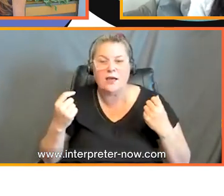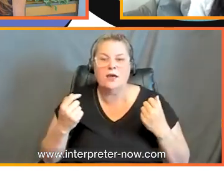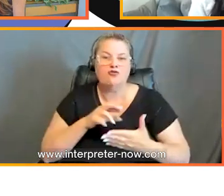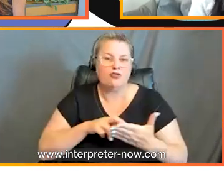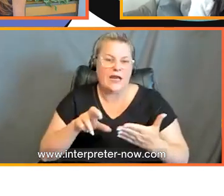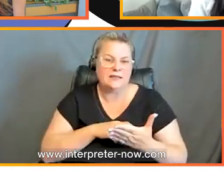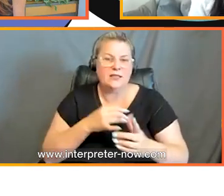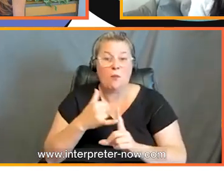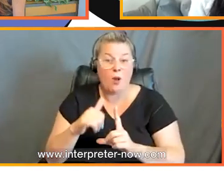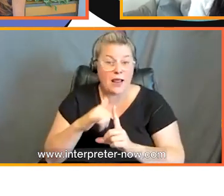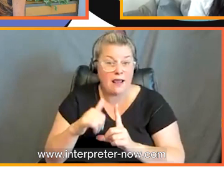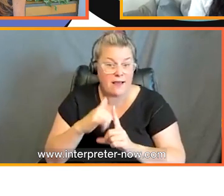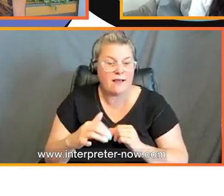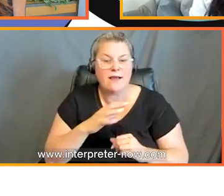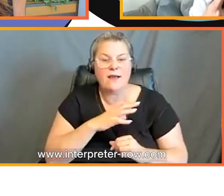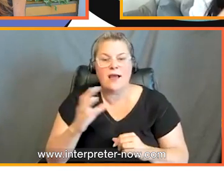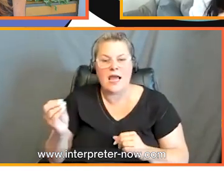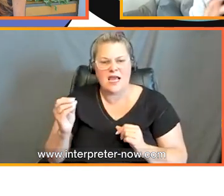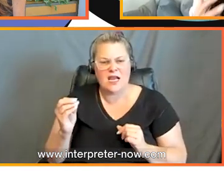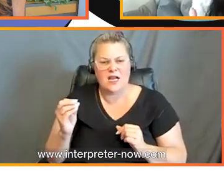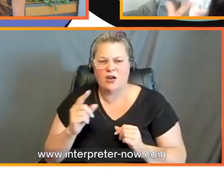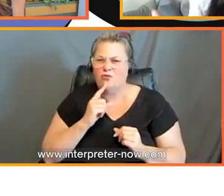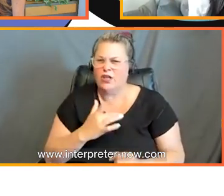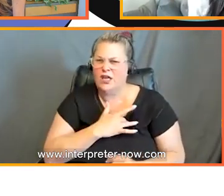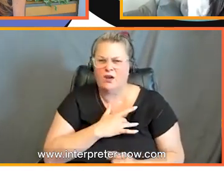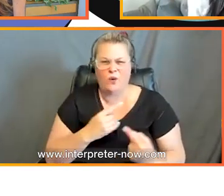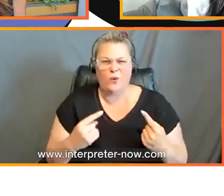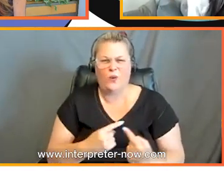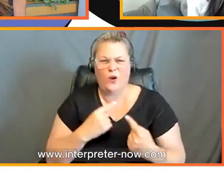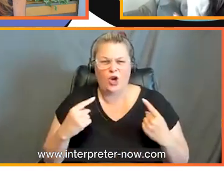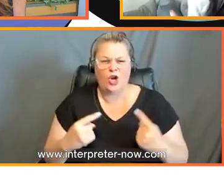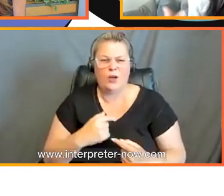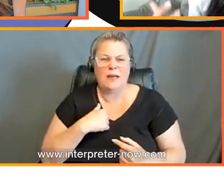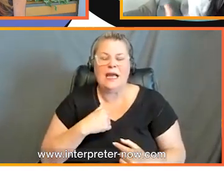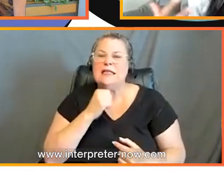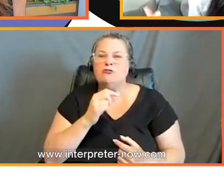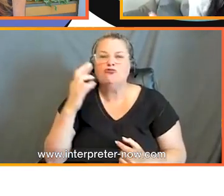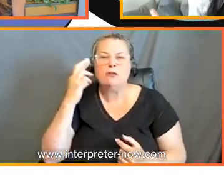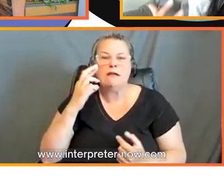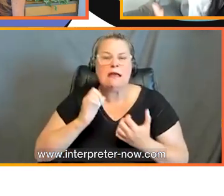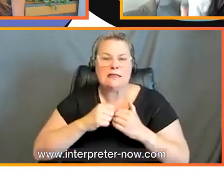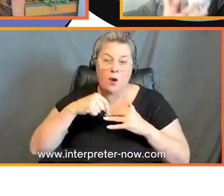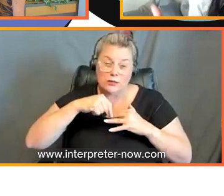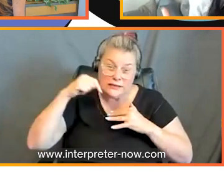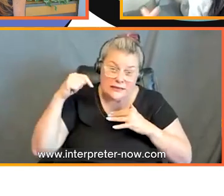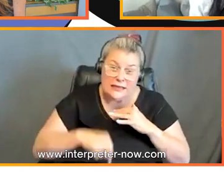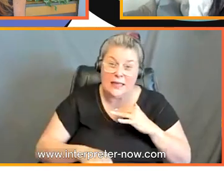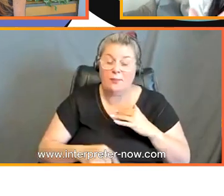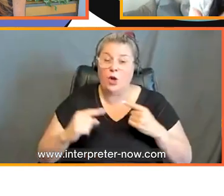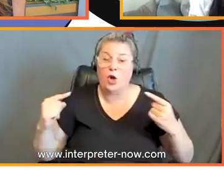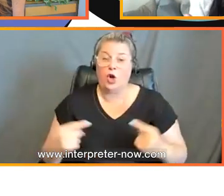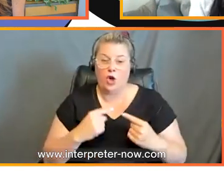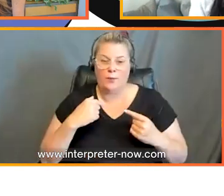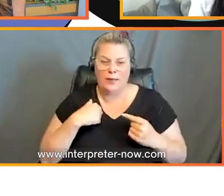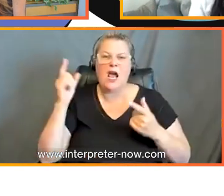it really hurt me. And I didn't realize how deeply it hurt me until I started to do intensive trauma work over the